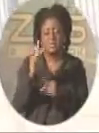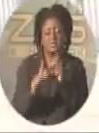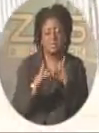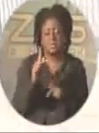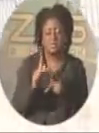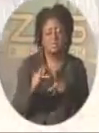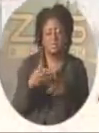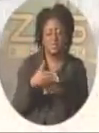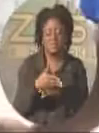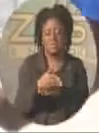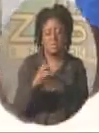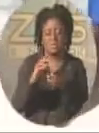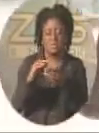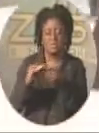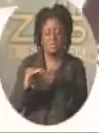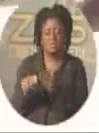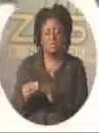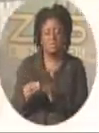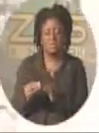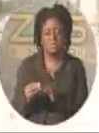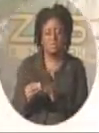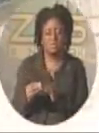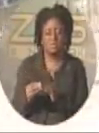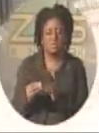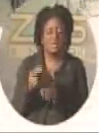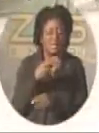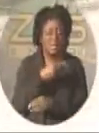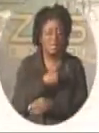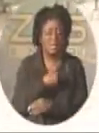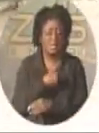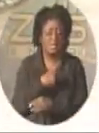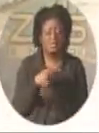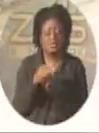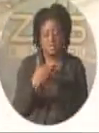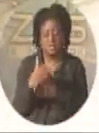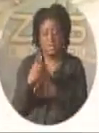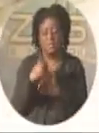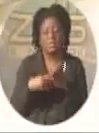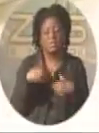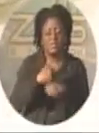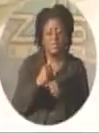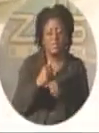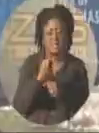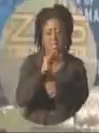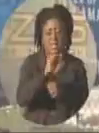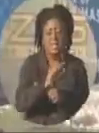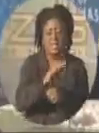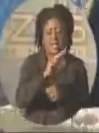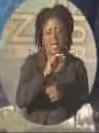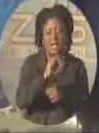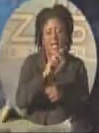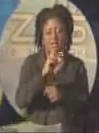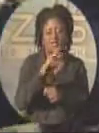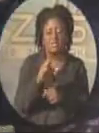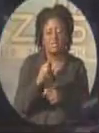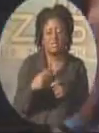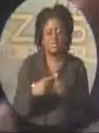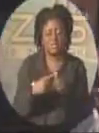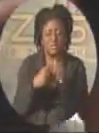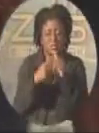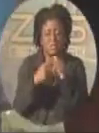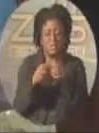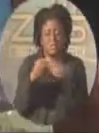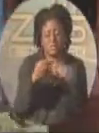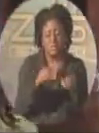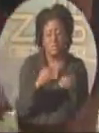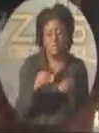Hinsey, revealed not only what makes Andrus a unique market, but why they're compelled to serve it unlike the